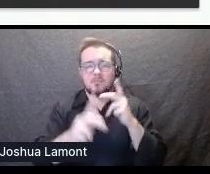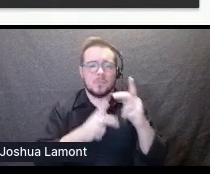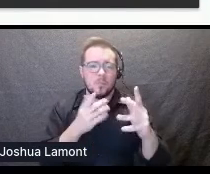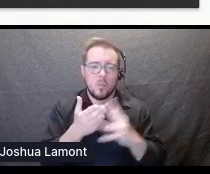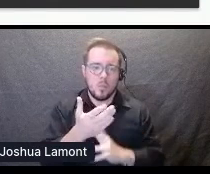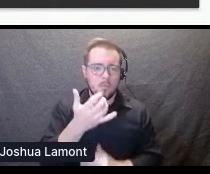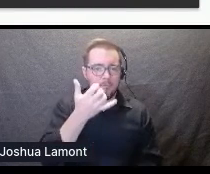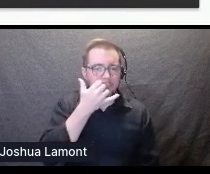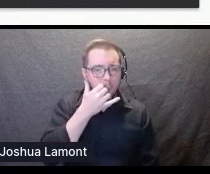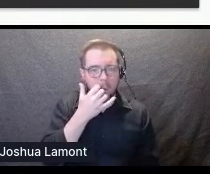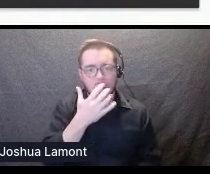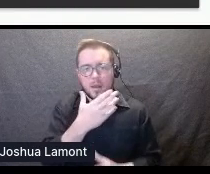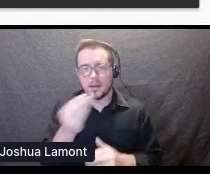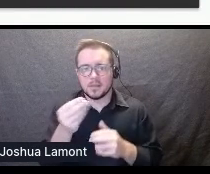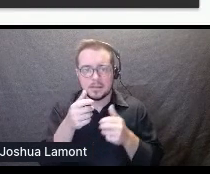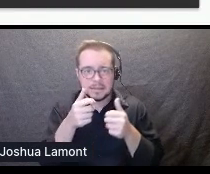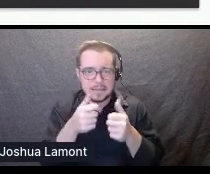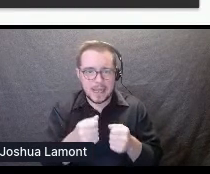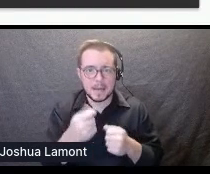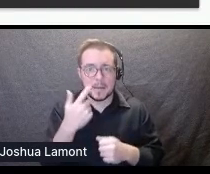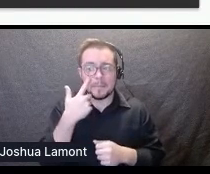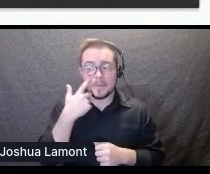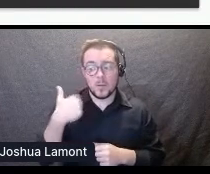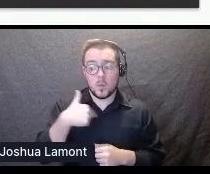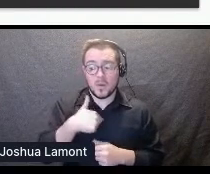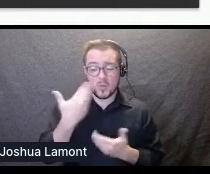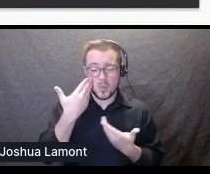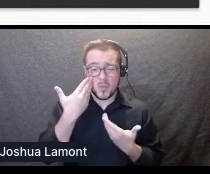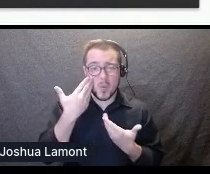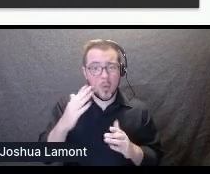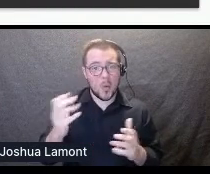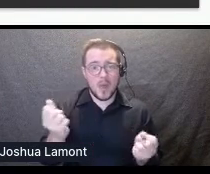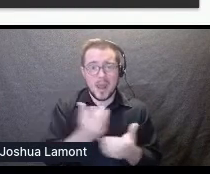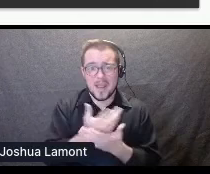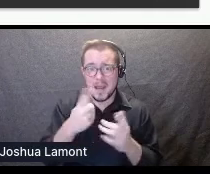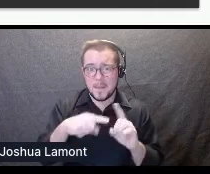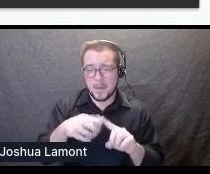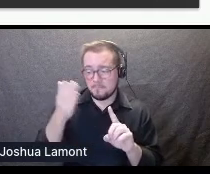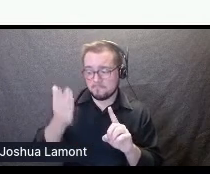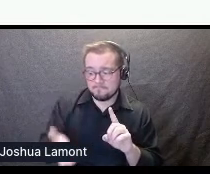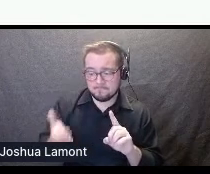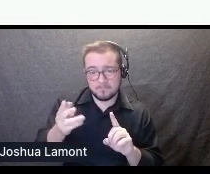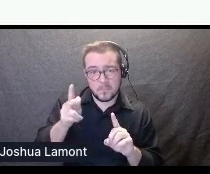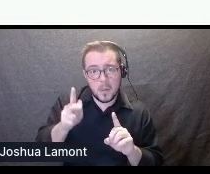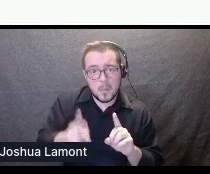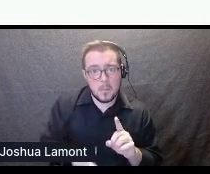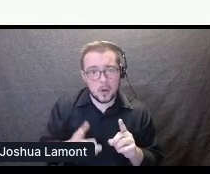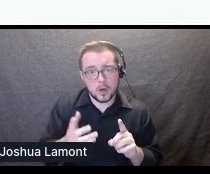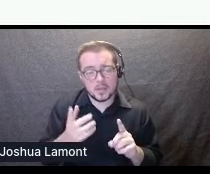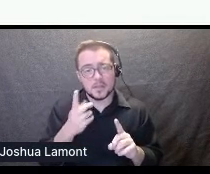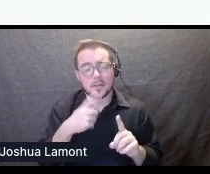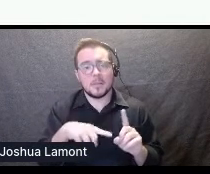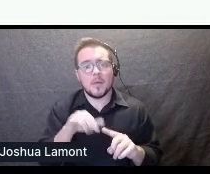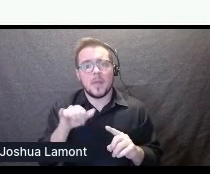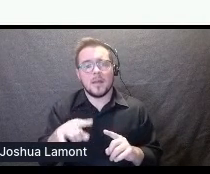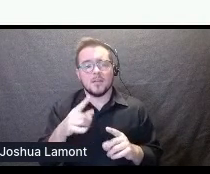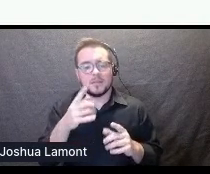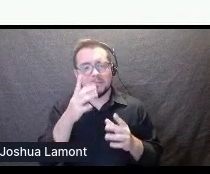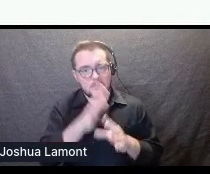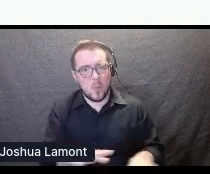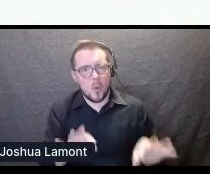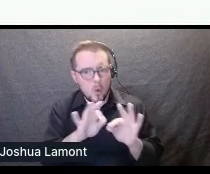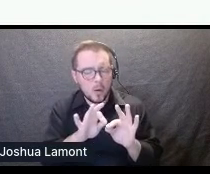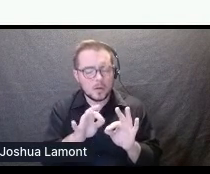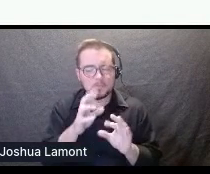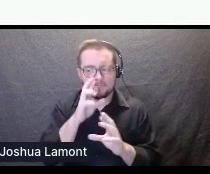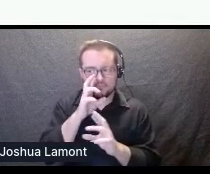anything to an individual about the person we're speaking to in that moment, it's really important to go into our direct voter contact with respect and